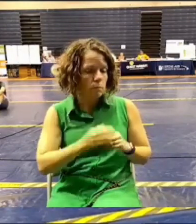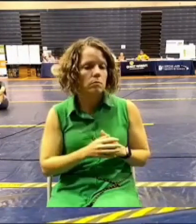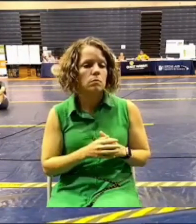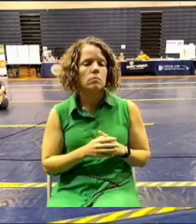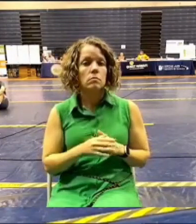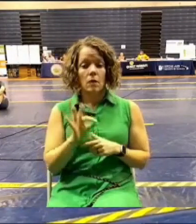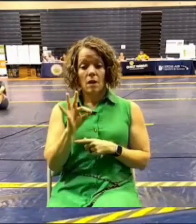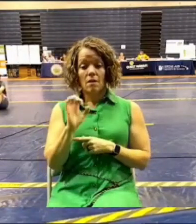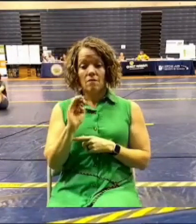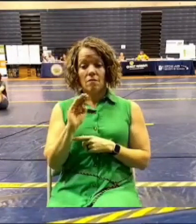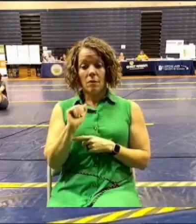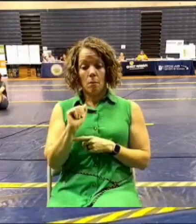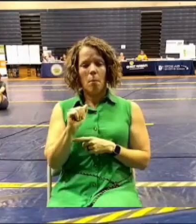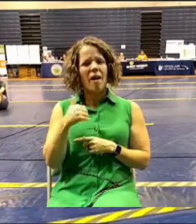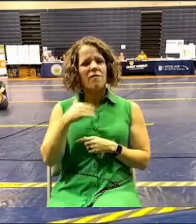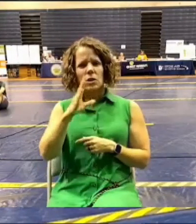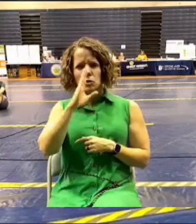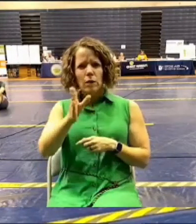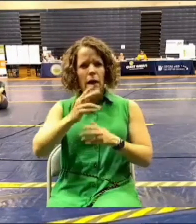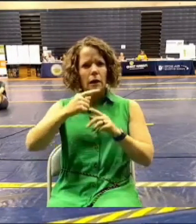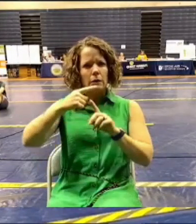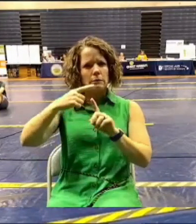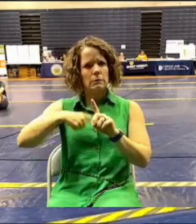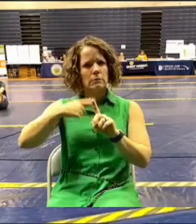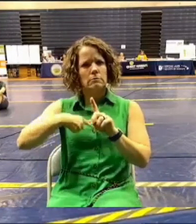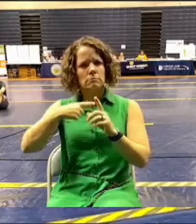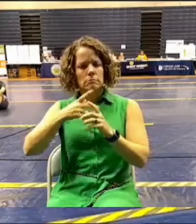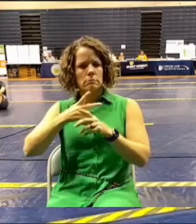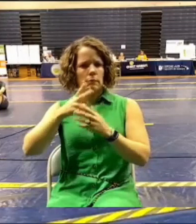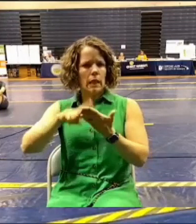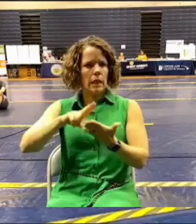FEMA direct leased, secured units,